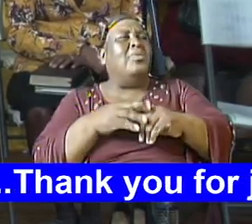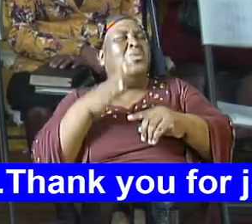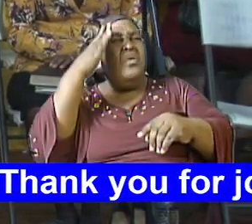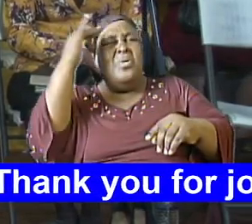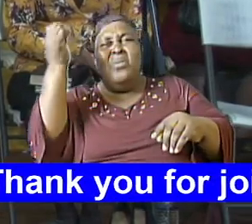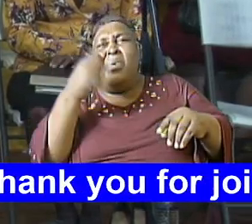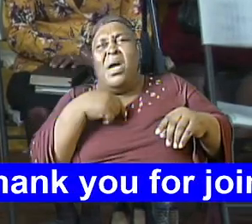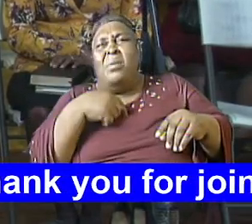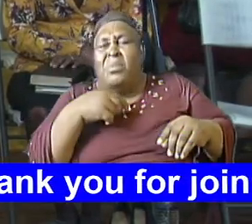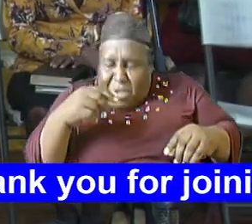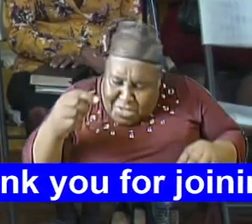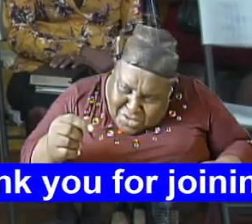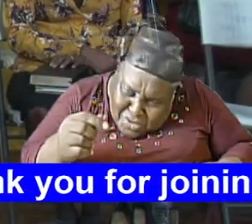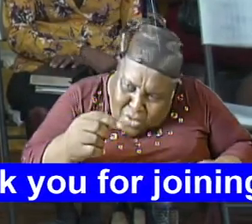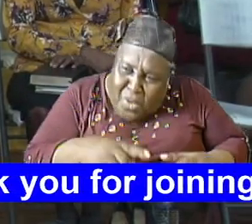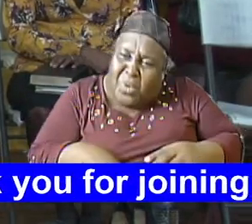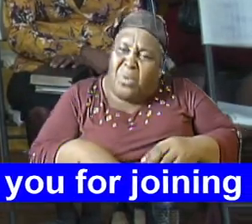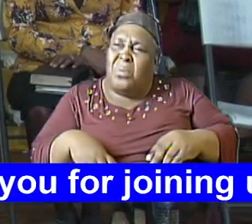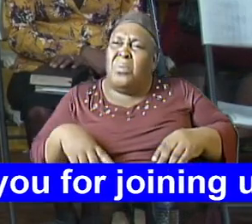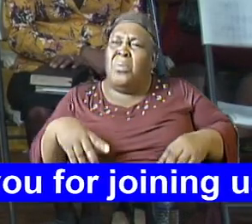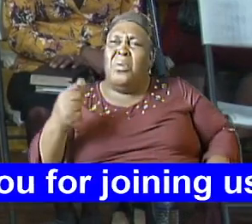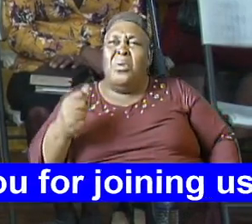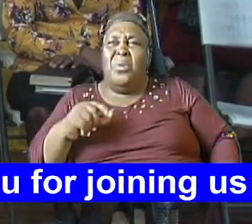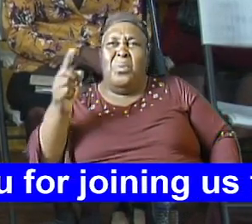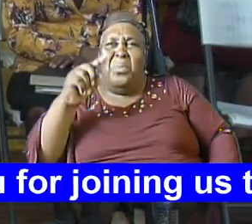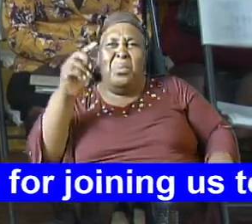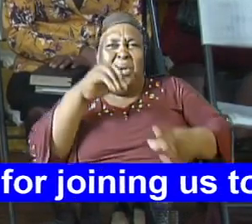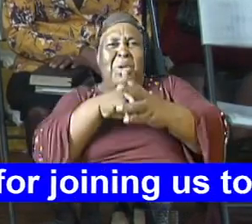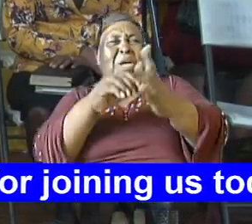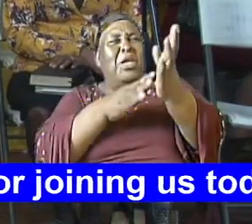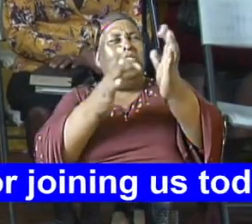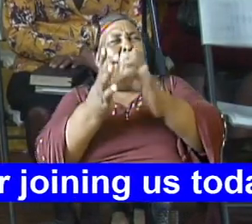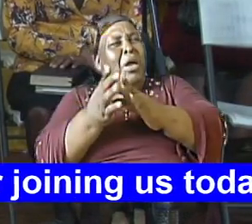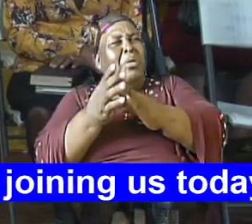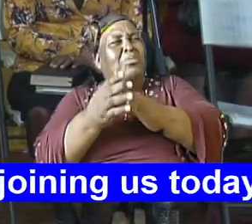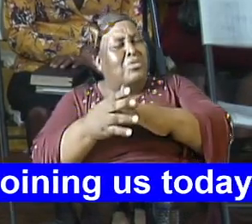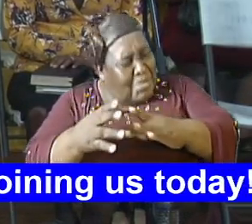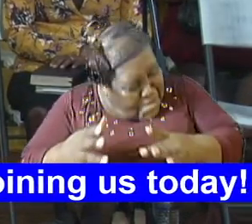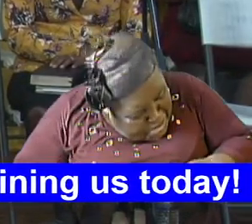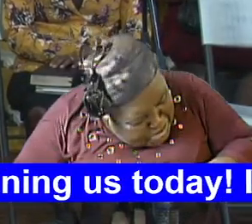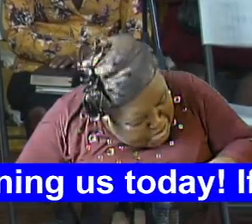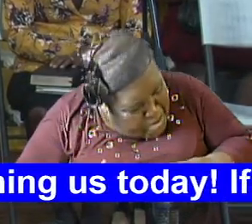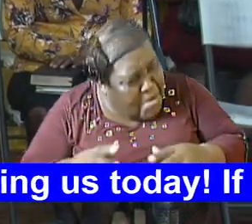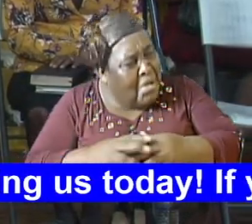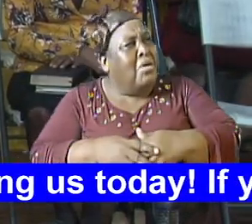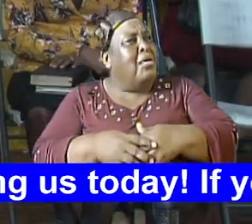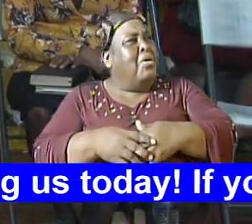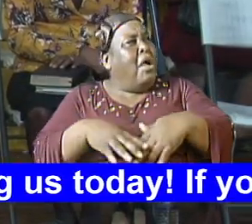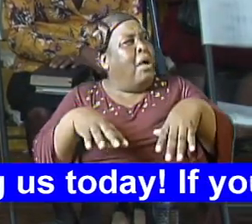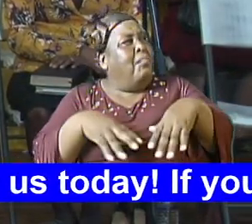to duck? Where in the Bible it says, I am to duck. Boom, your head gone.